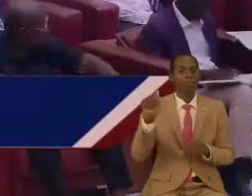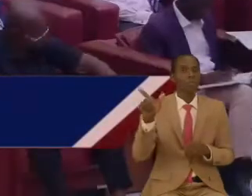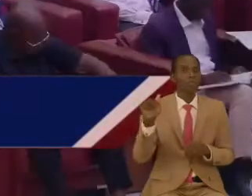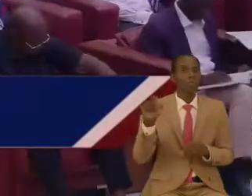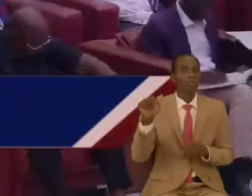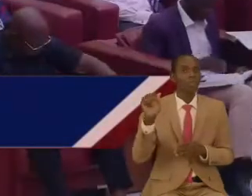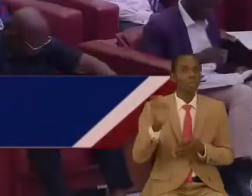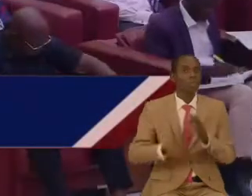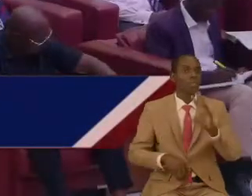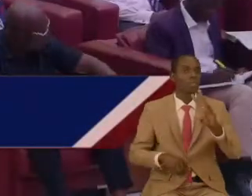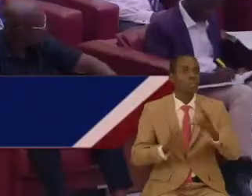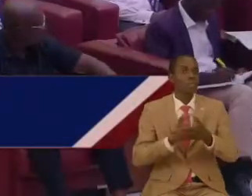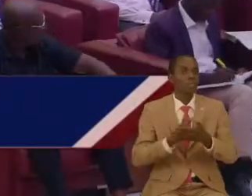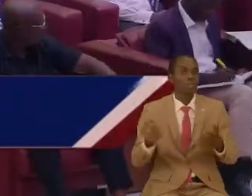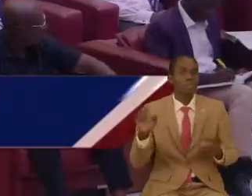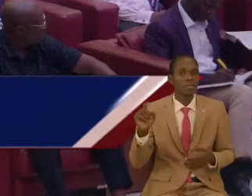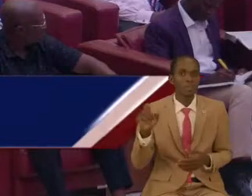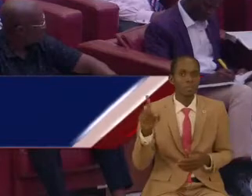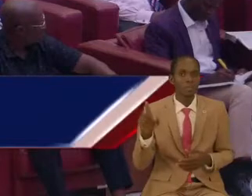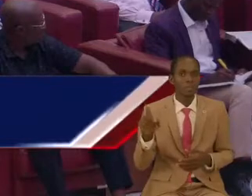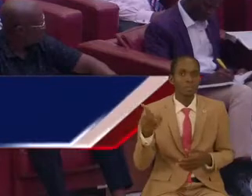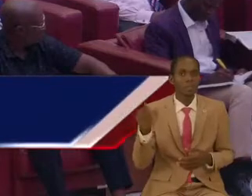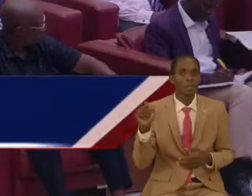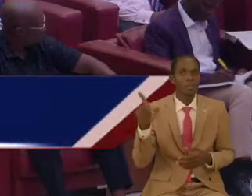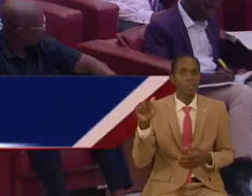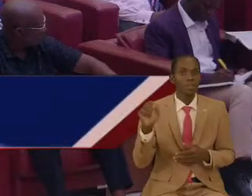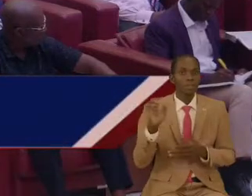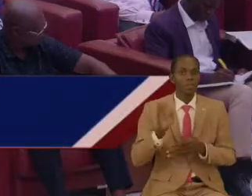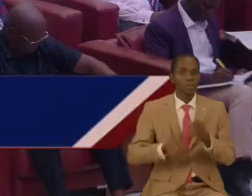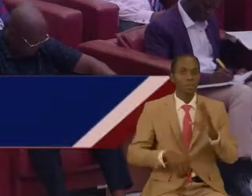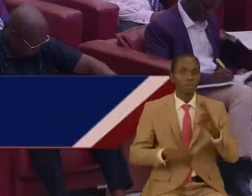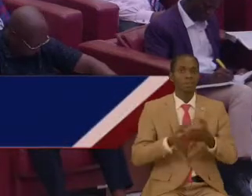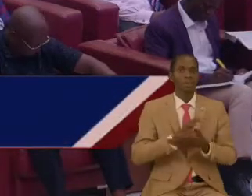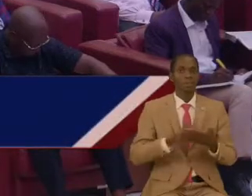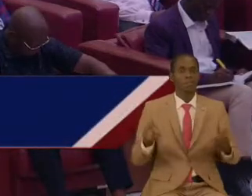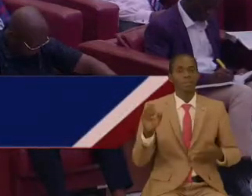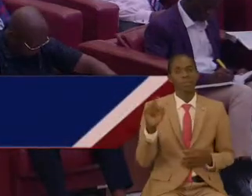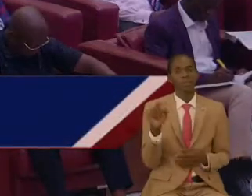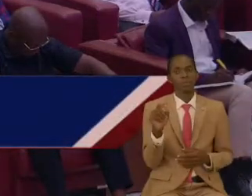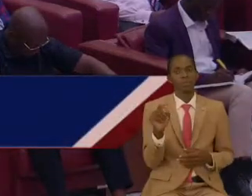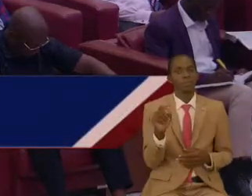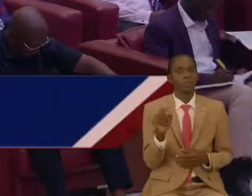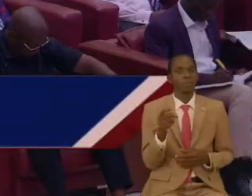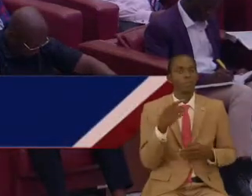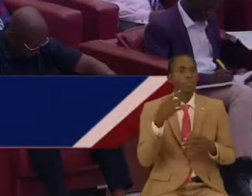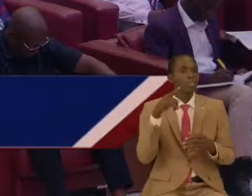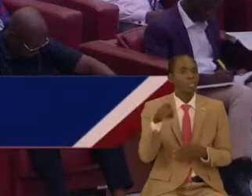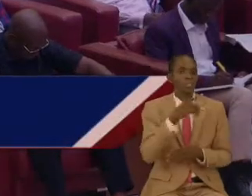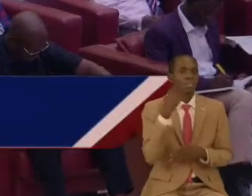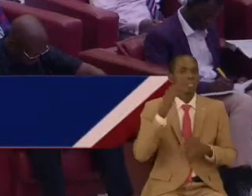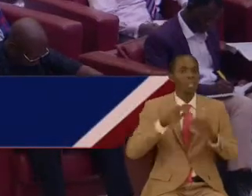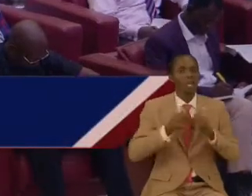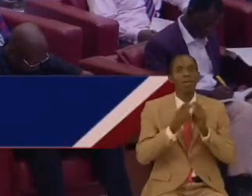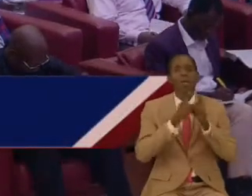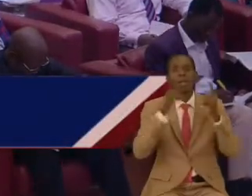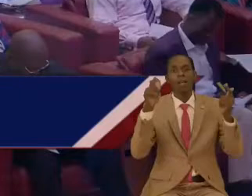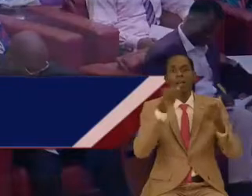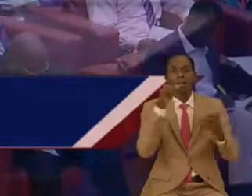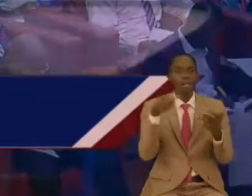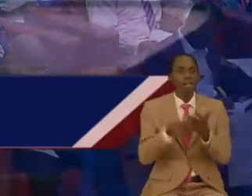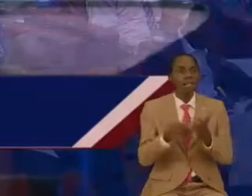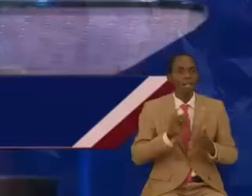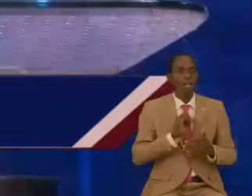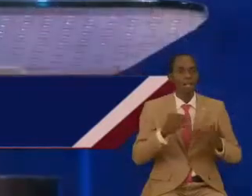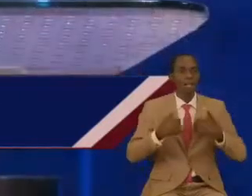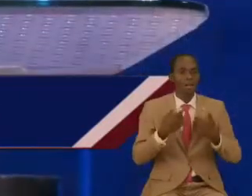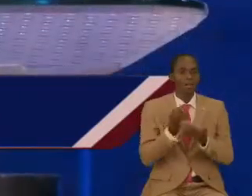it said in verse 11, you see how large a letter I